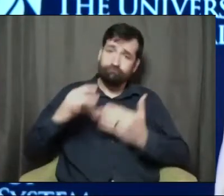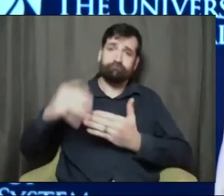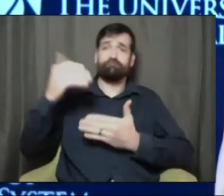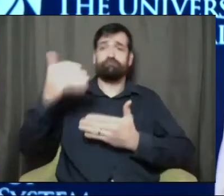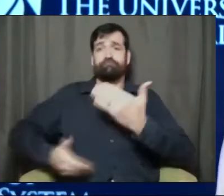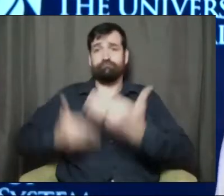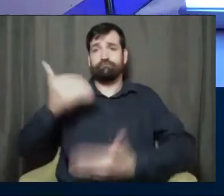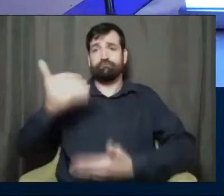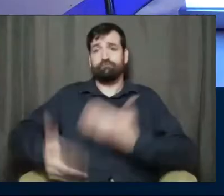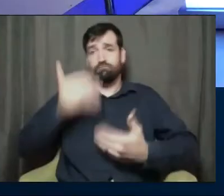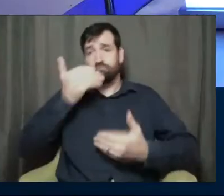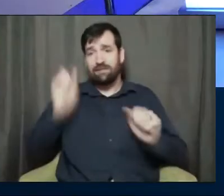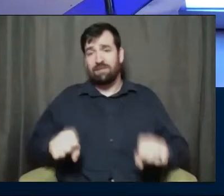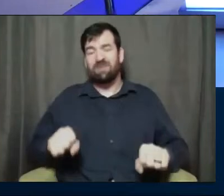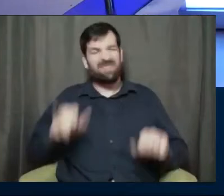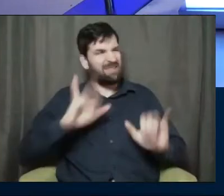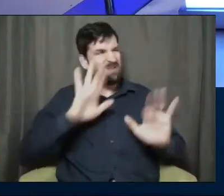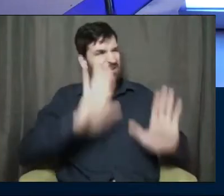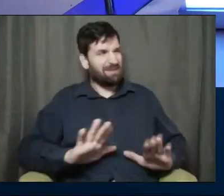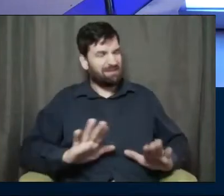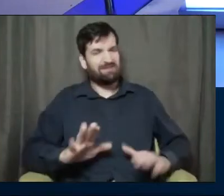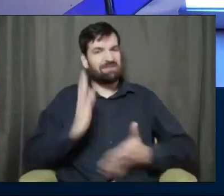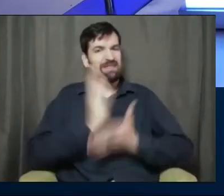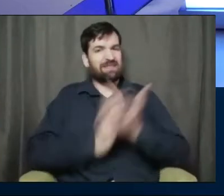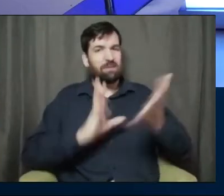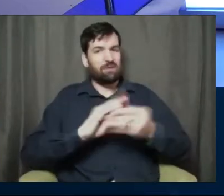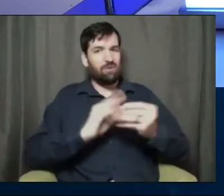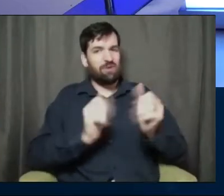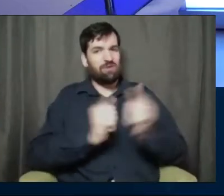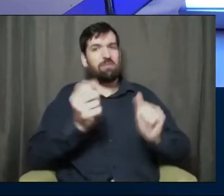I think that's great. In some of the stories I've done with you both,